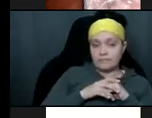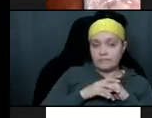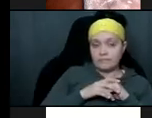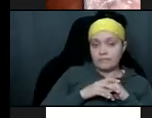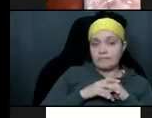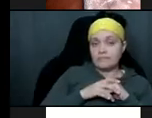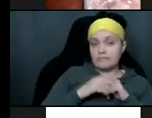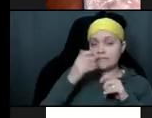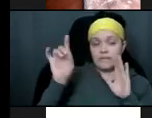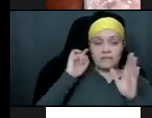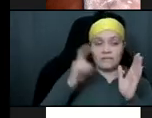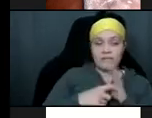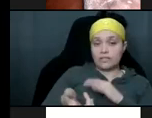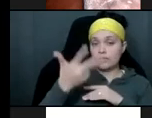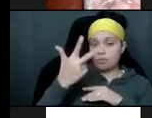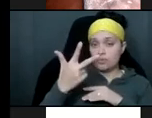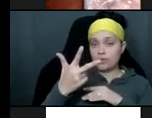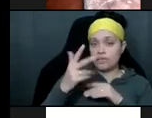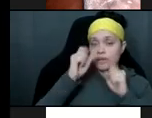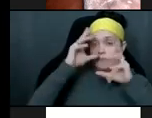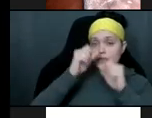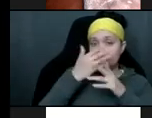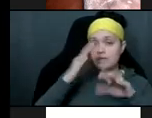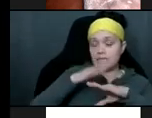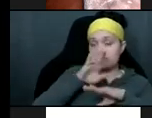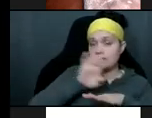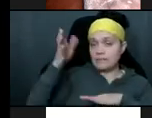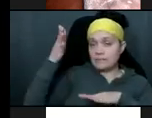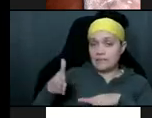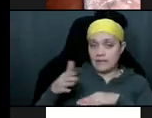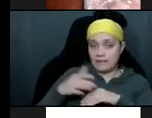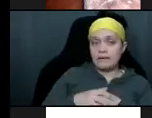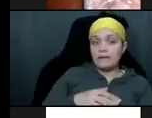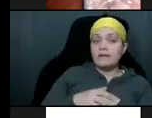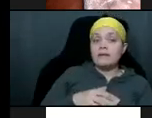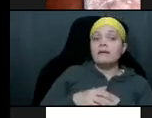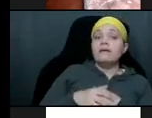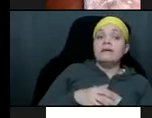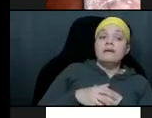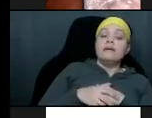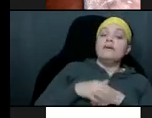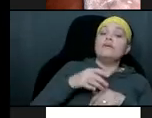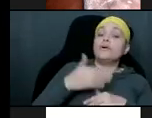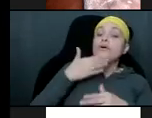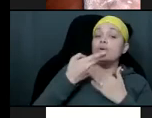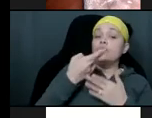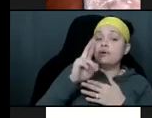And he finds 3 remarkable features of the east side. So good